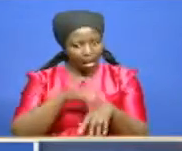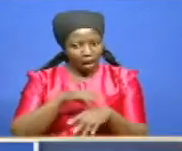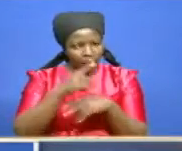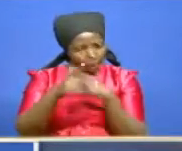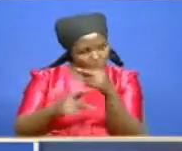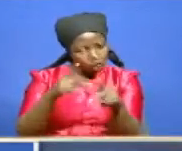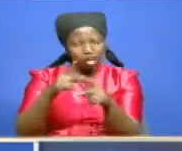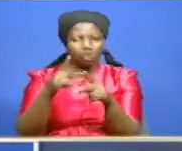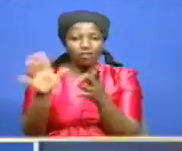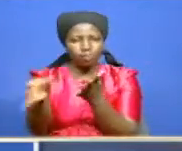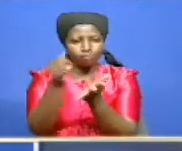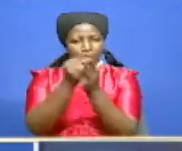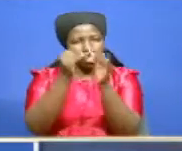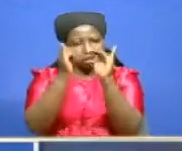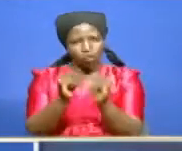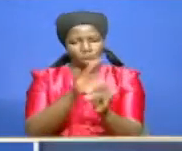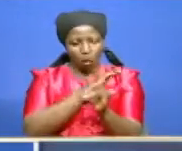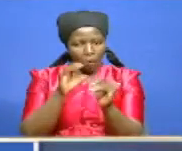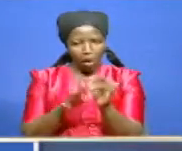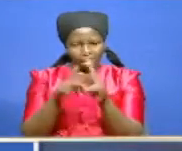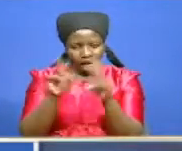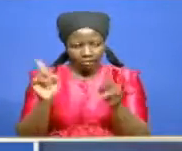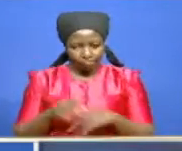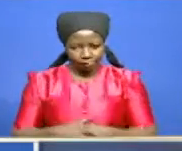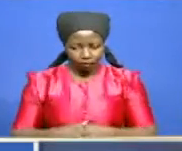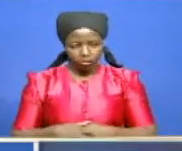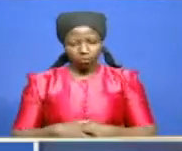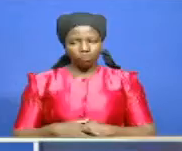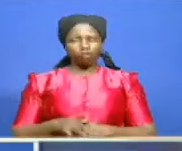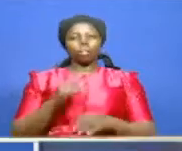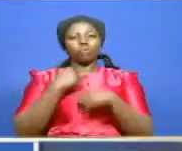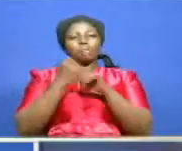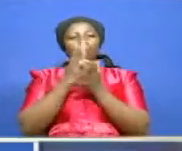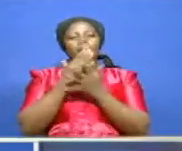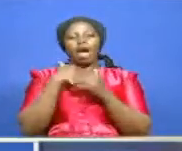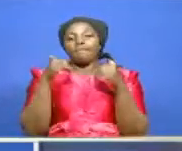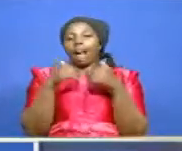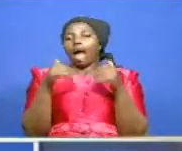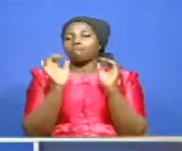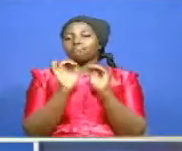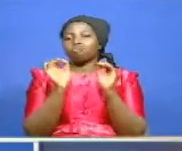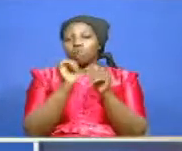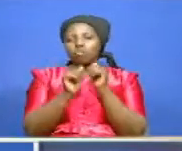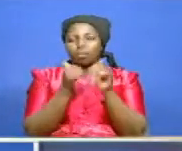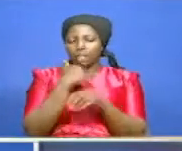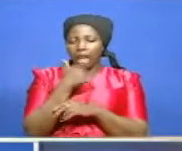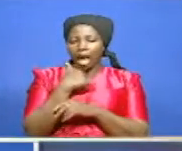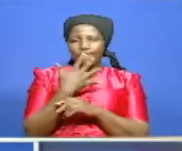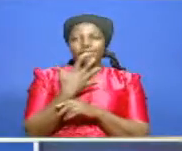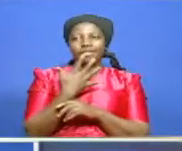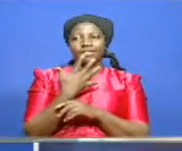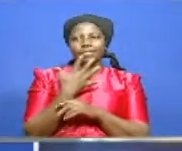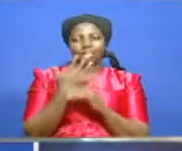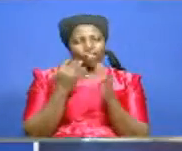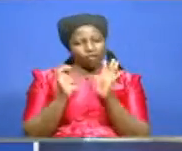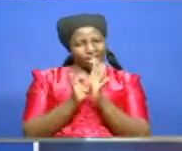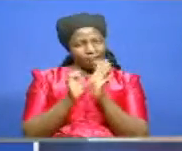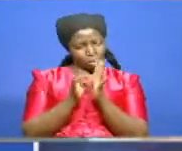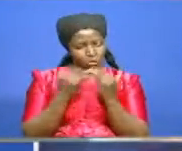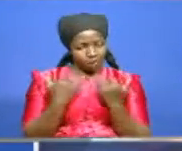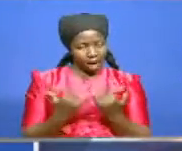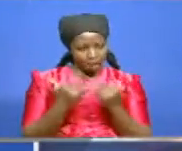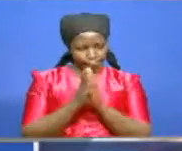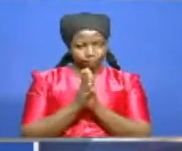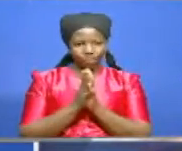fresh commissioner starts. So that we don't have the kind of vacuum that we have had currently. The recruitment